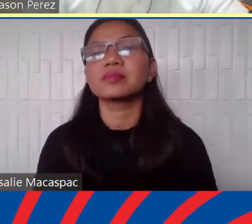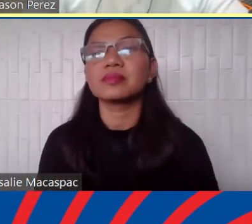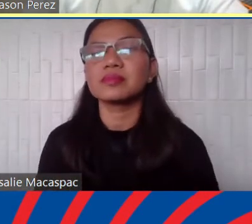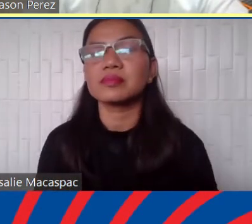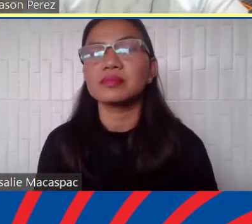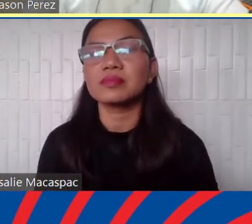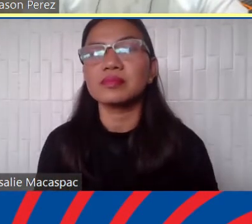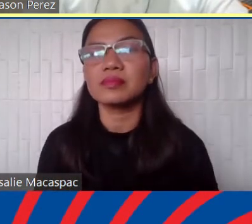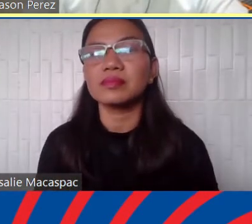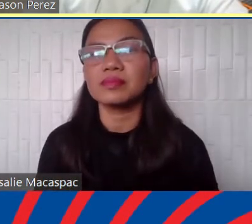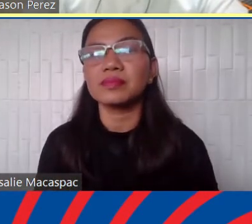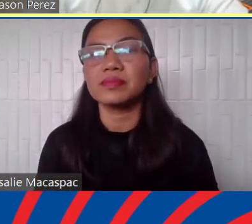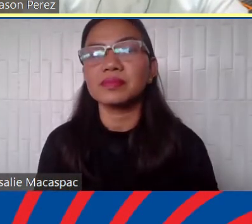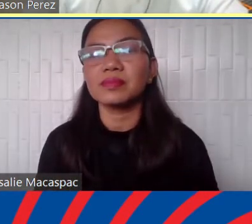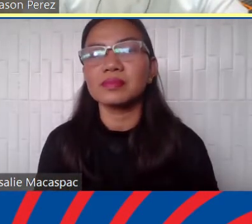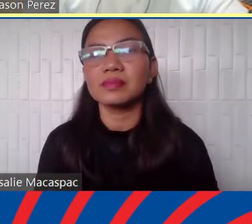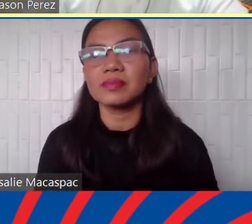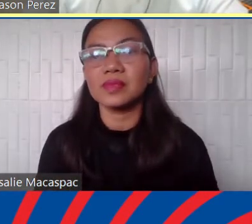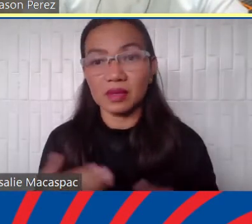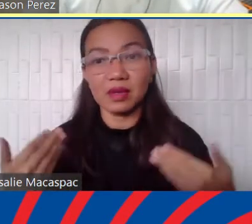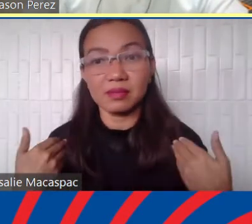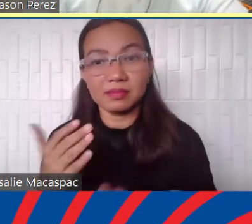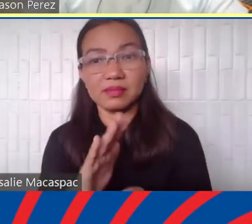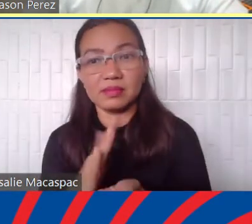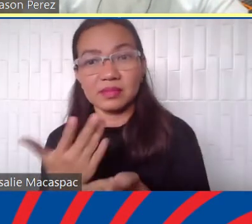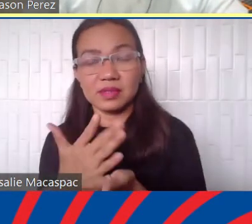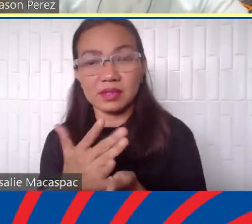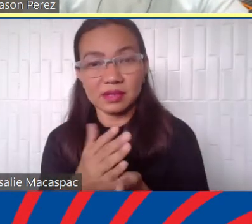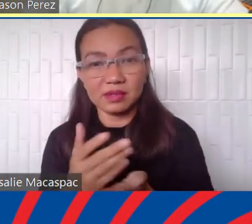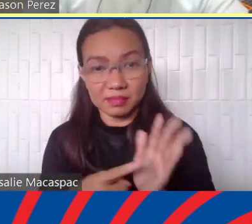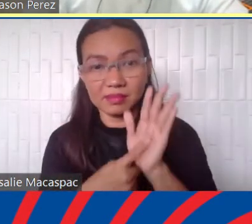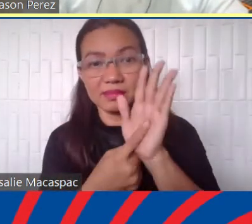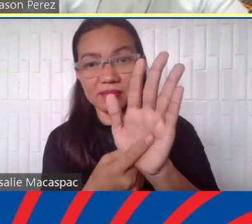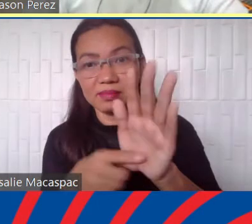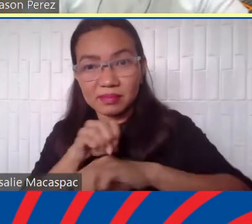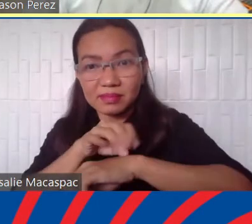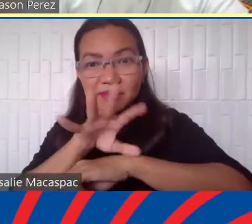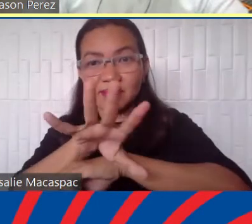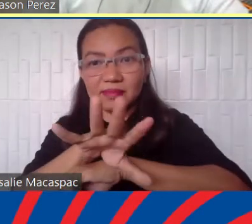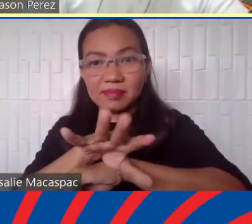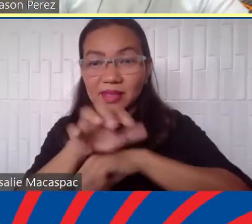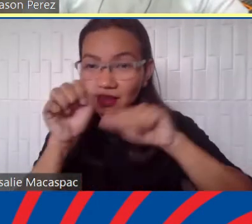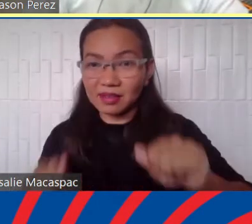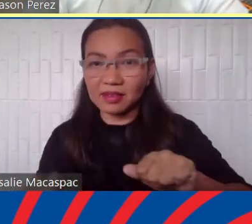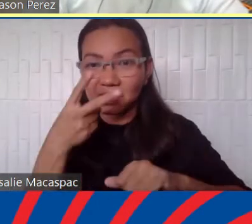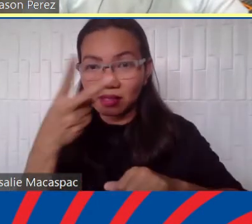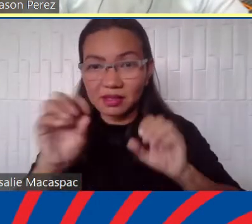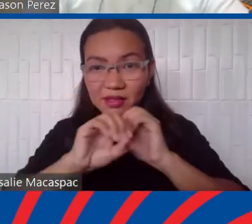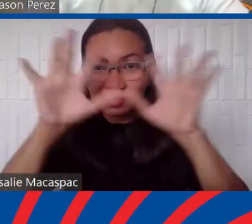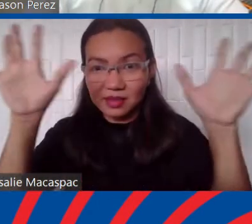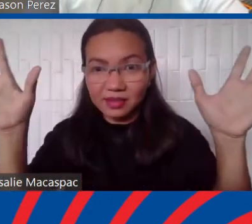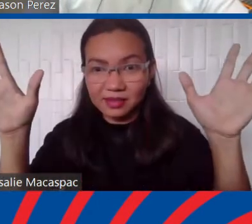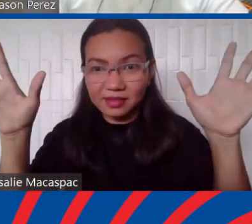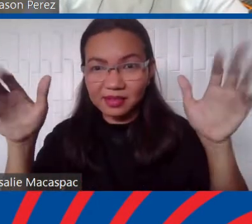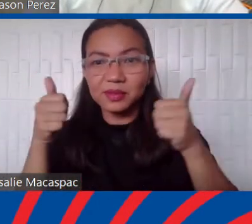I still sharing the my screen? Nakikita niyo po yung website.